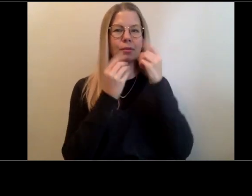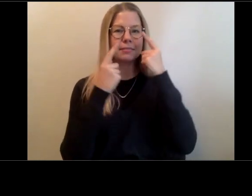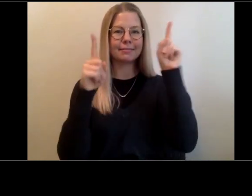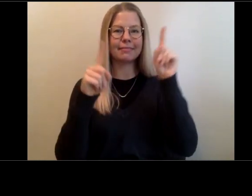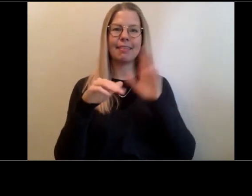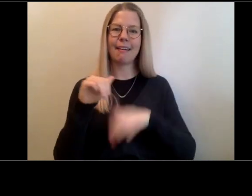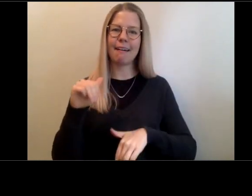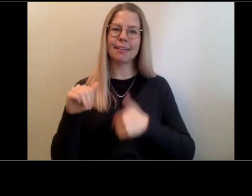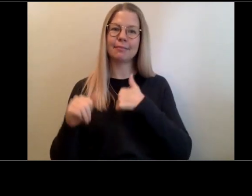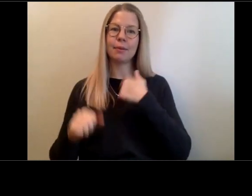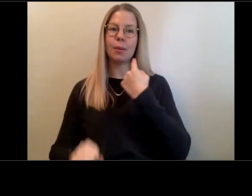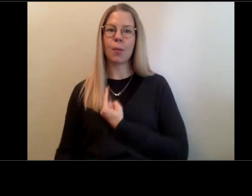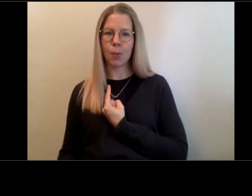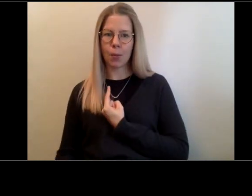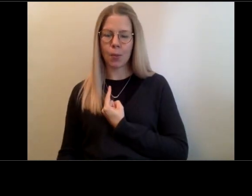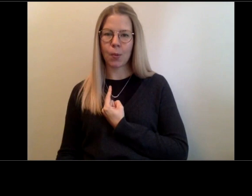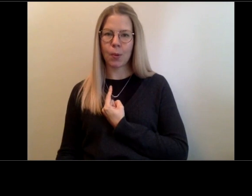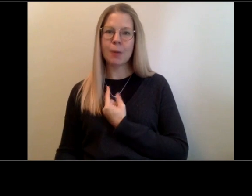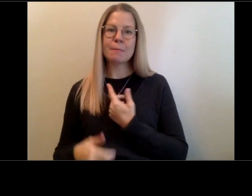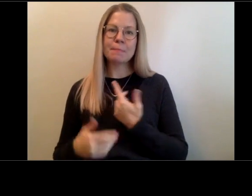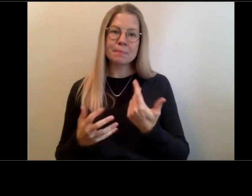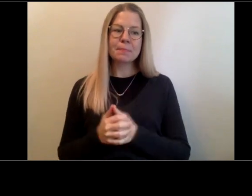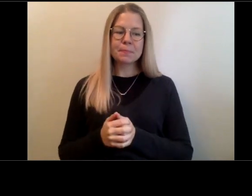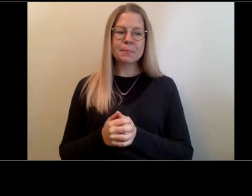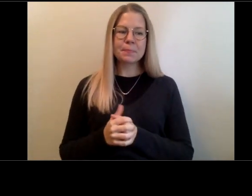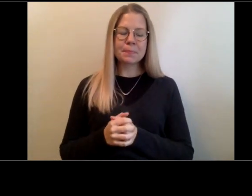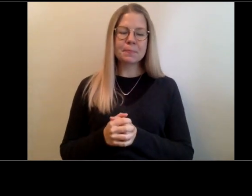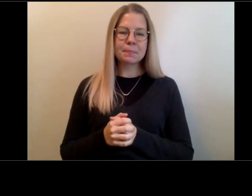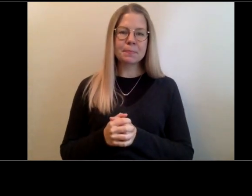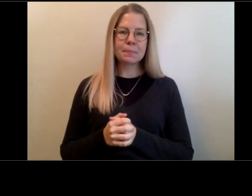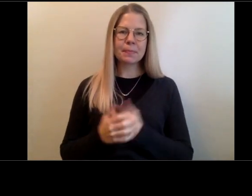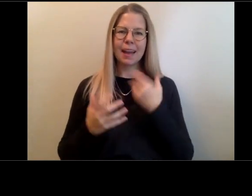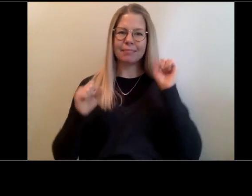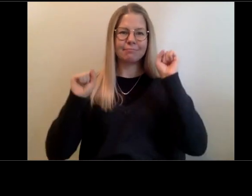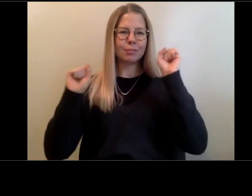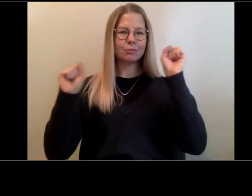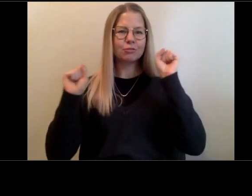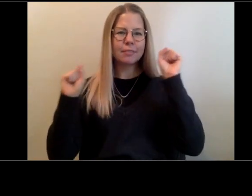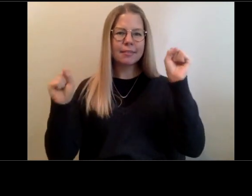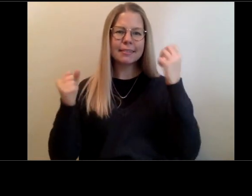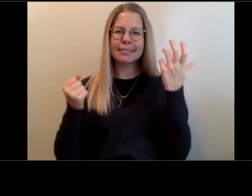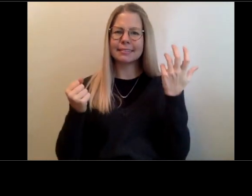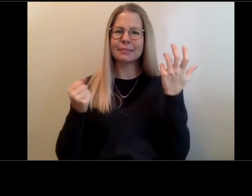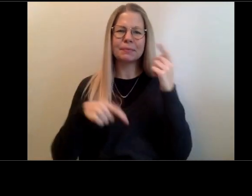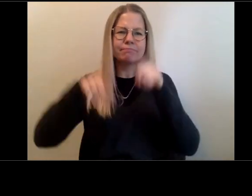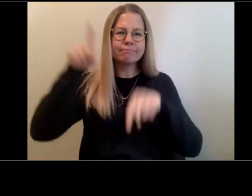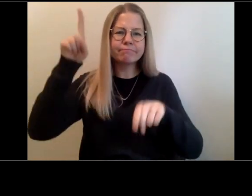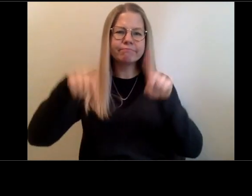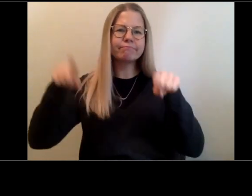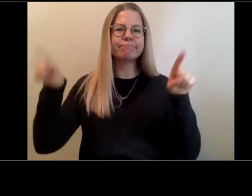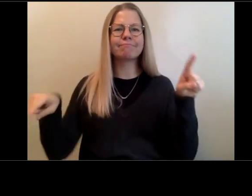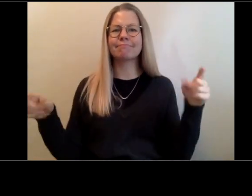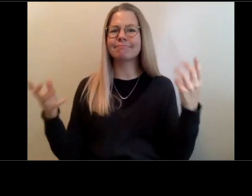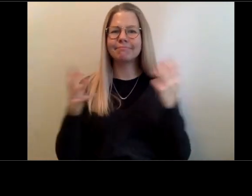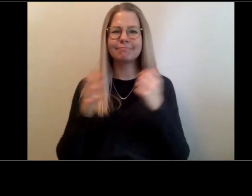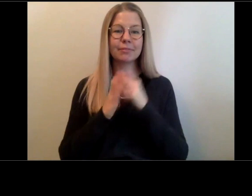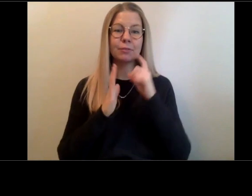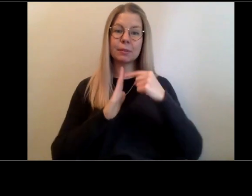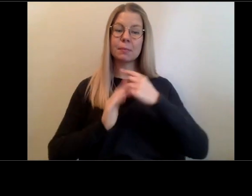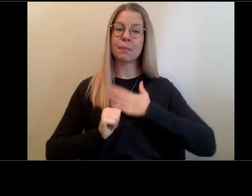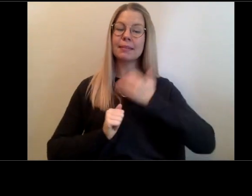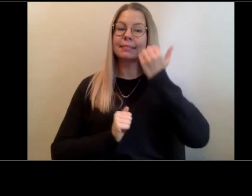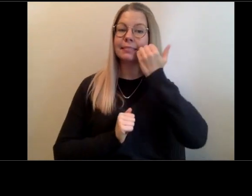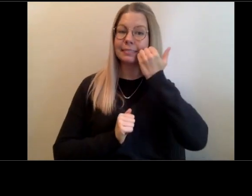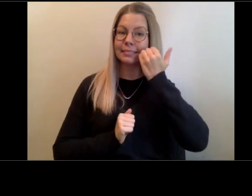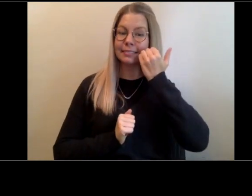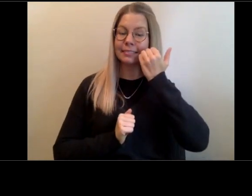And I know that people can do that in many, many different fashions. So where I go to the dentist, I have